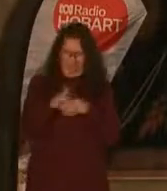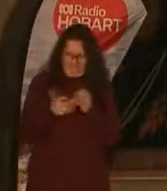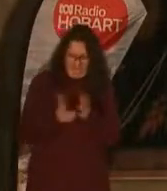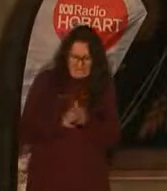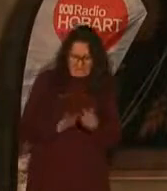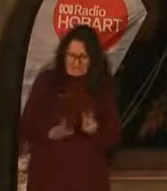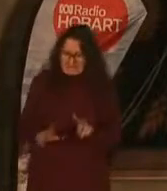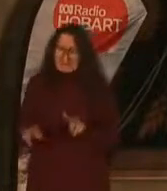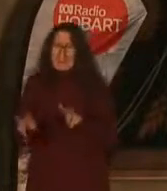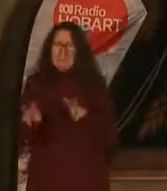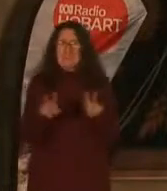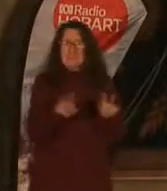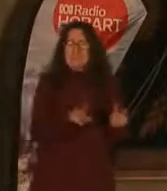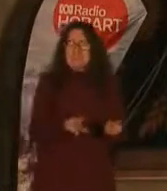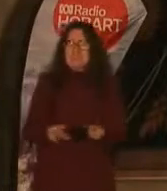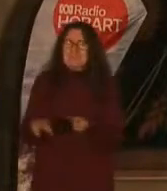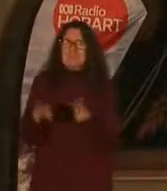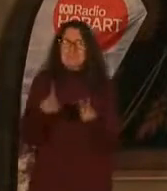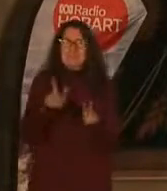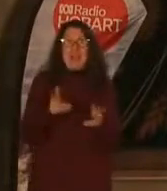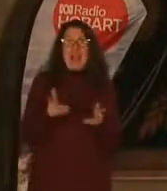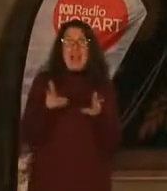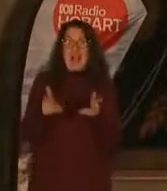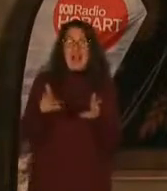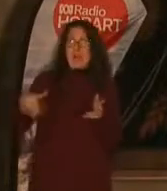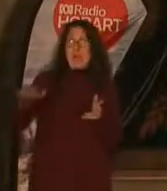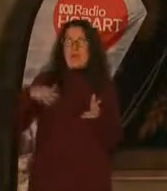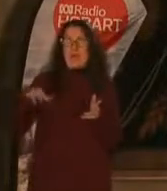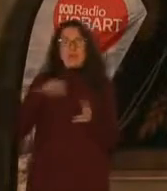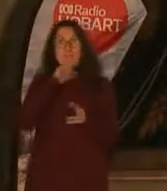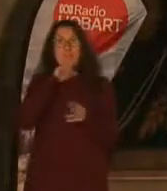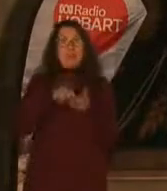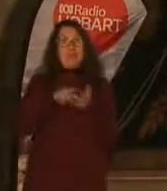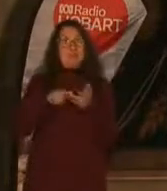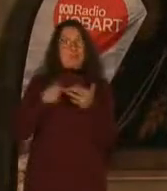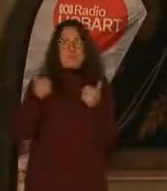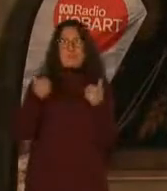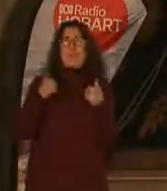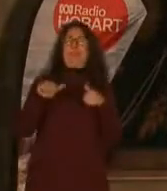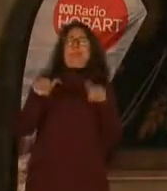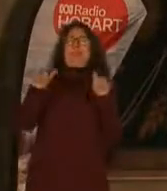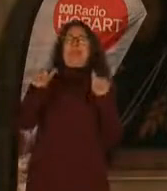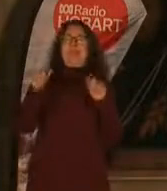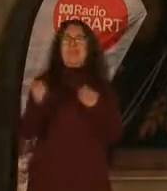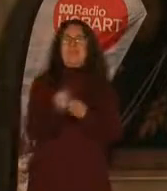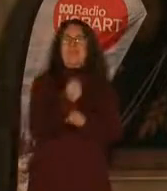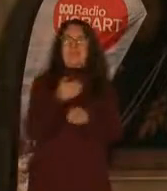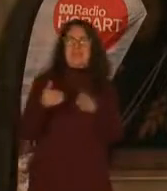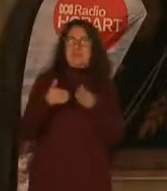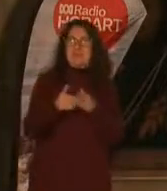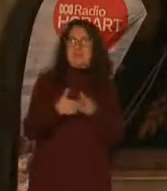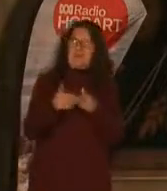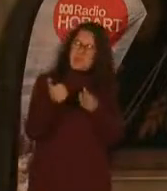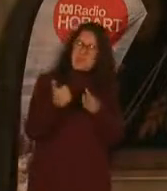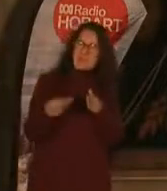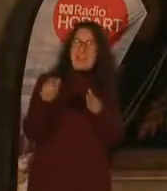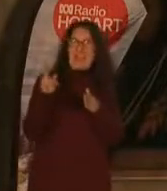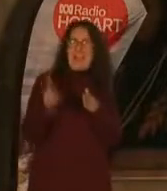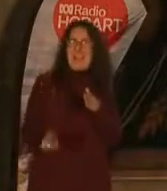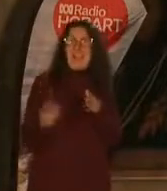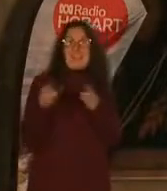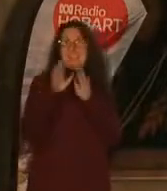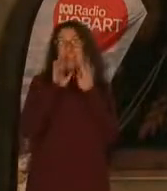then enabled the men to revive that skill of making canoes. And we've got a fantastic one for display, but